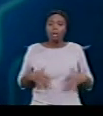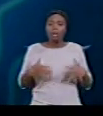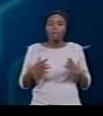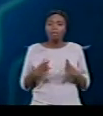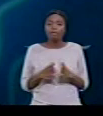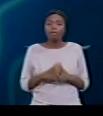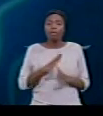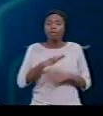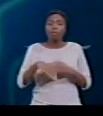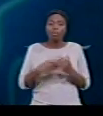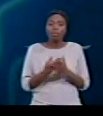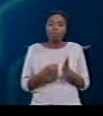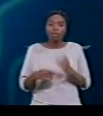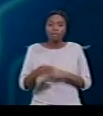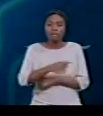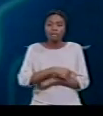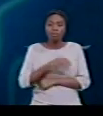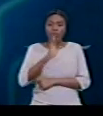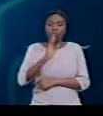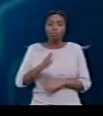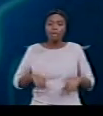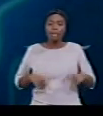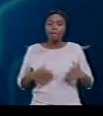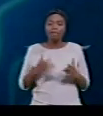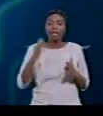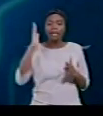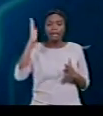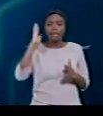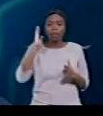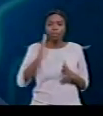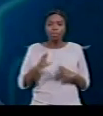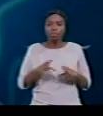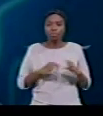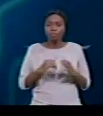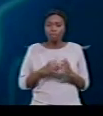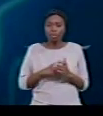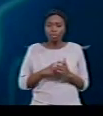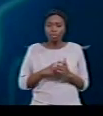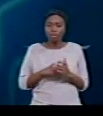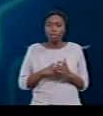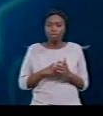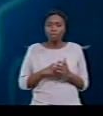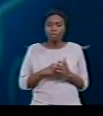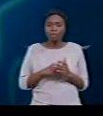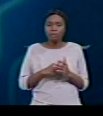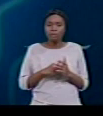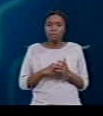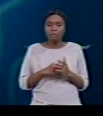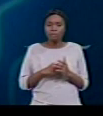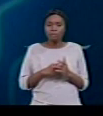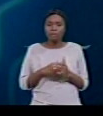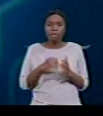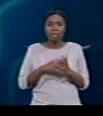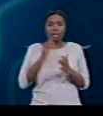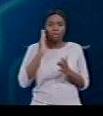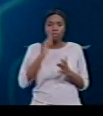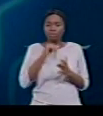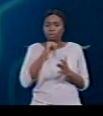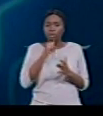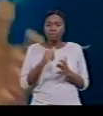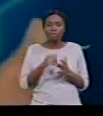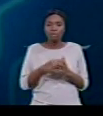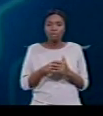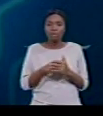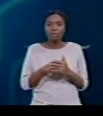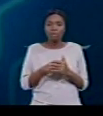life, you will come things in the path of the Lord. You will not delay. You will